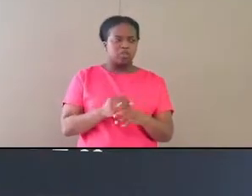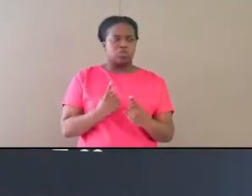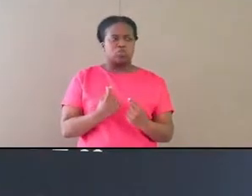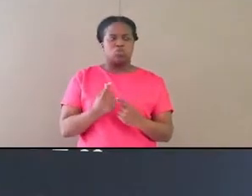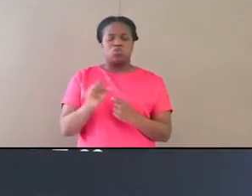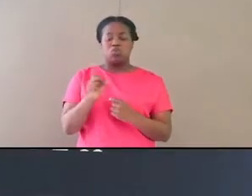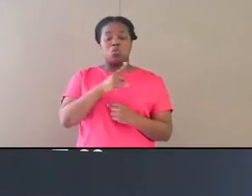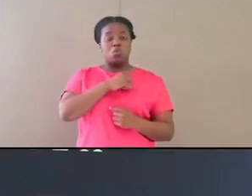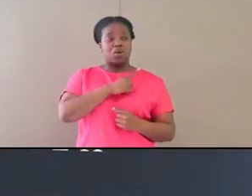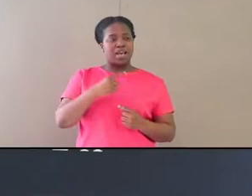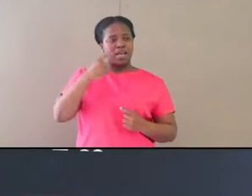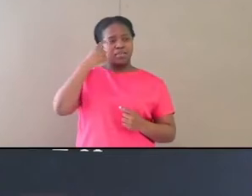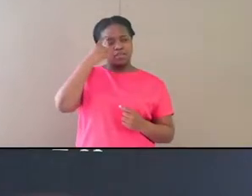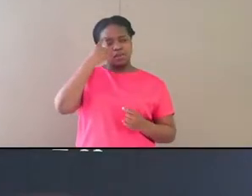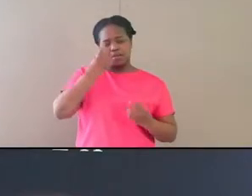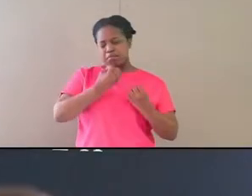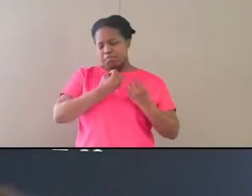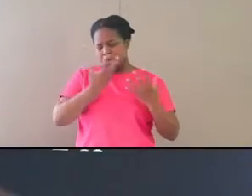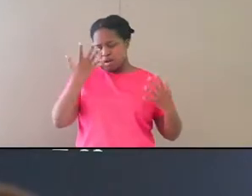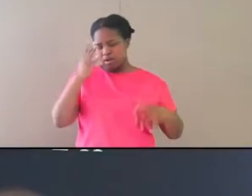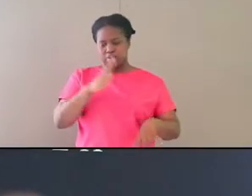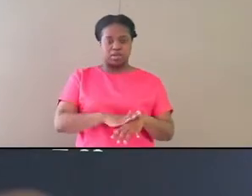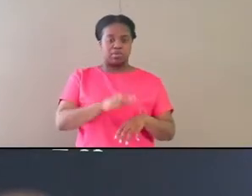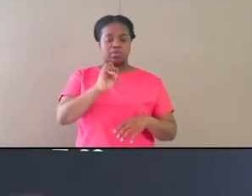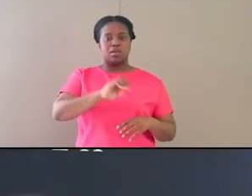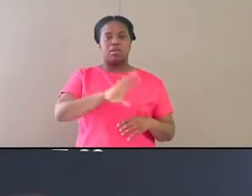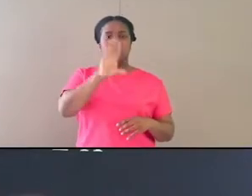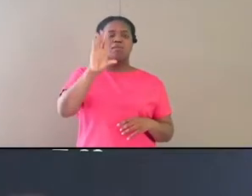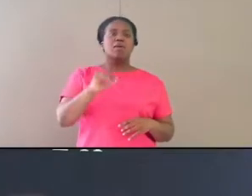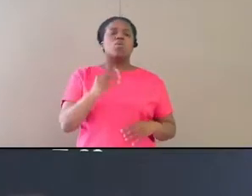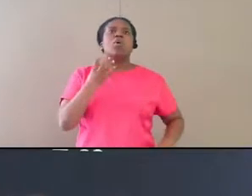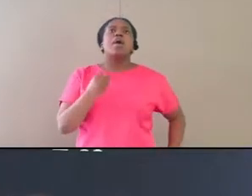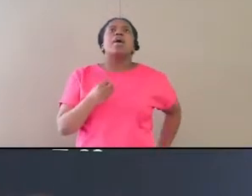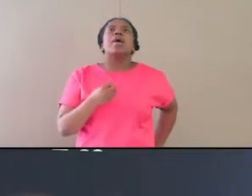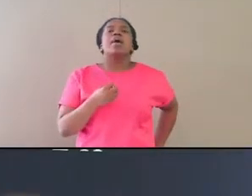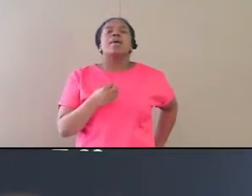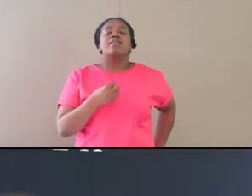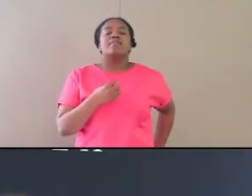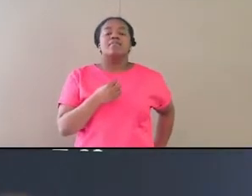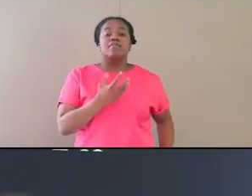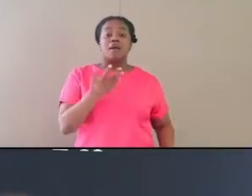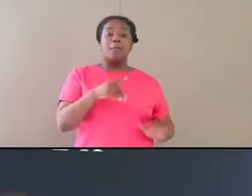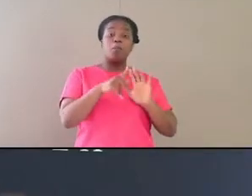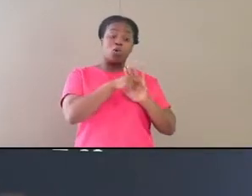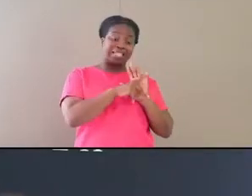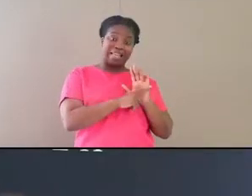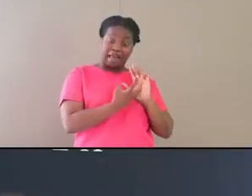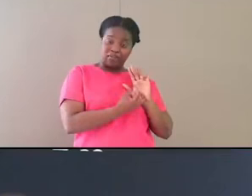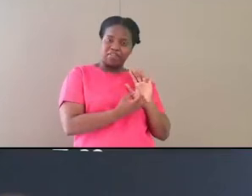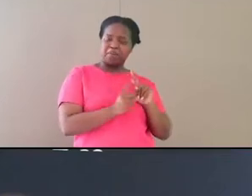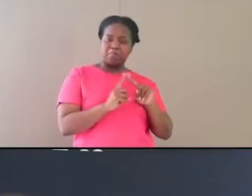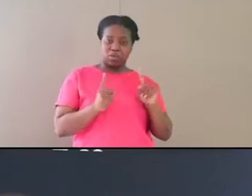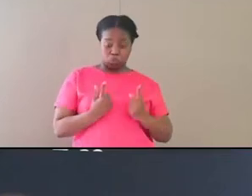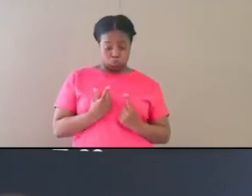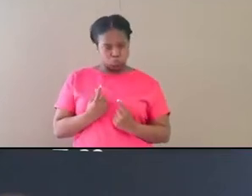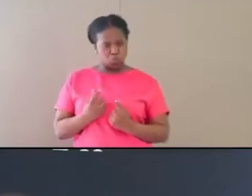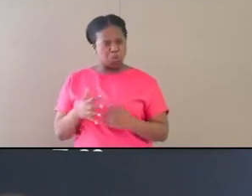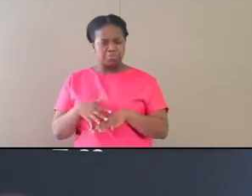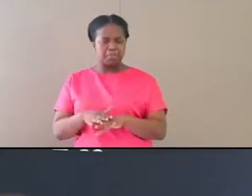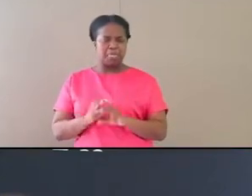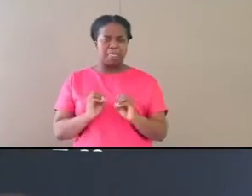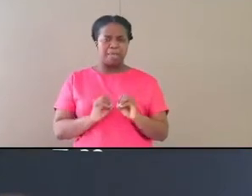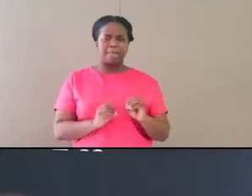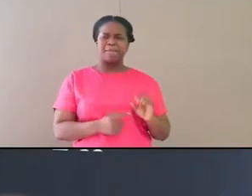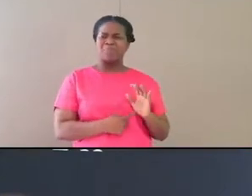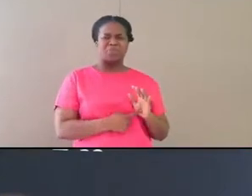Because I think far too often in South Africa, there's this notion that we've got the best policies we just can't implement. And if I may say